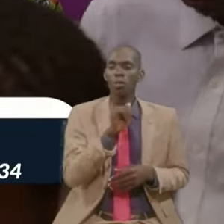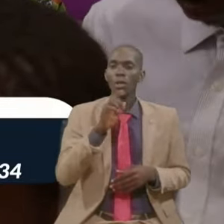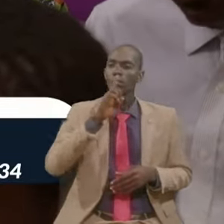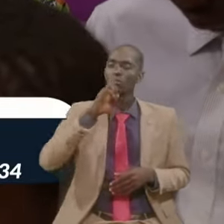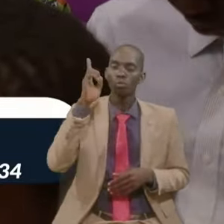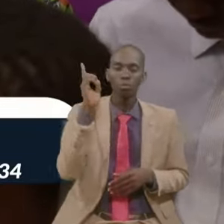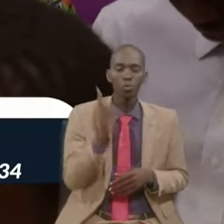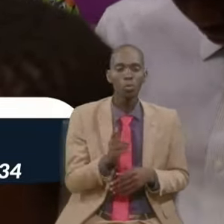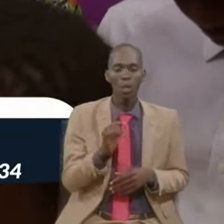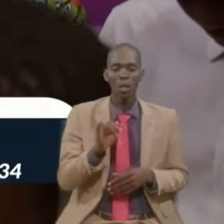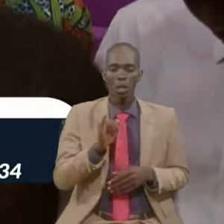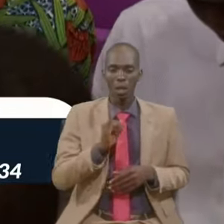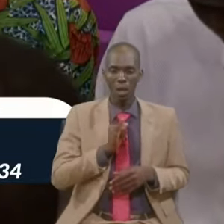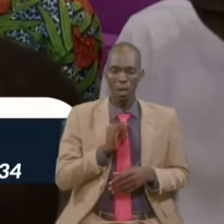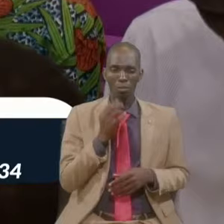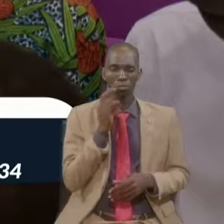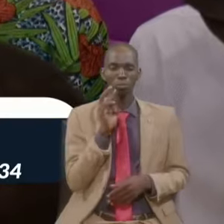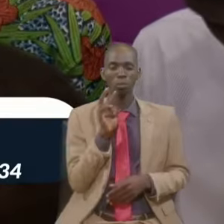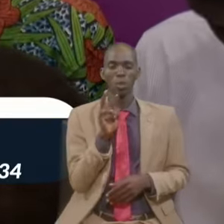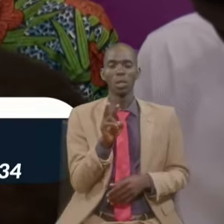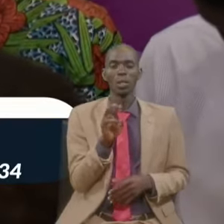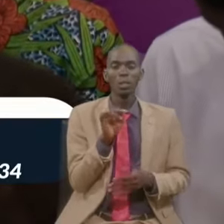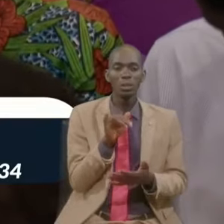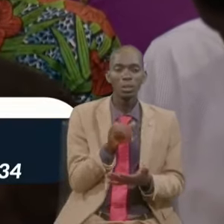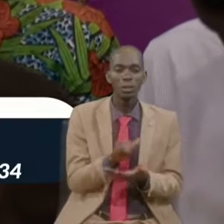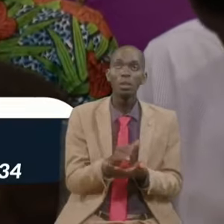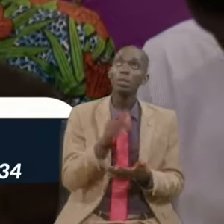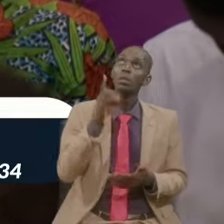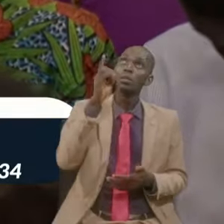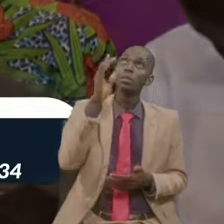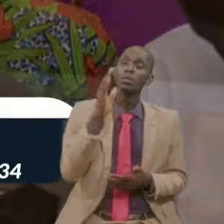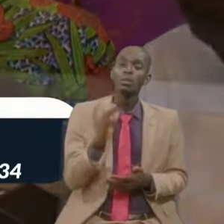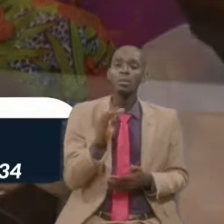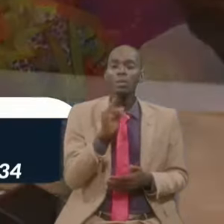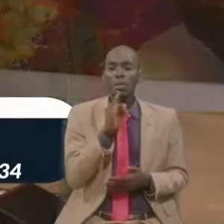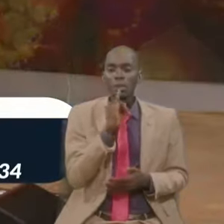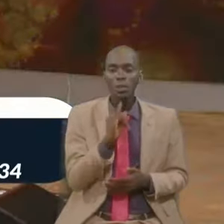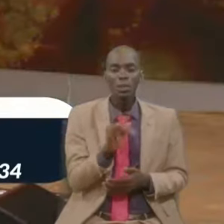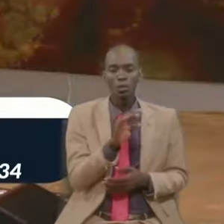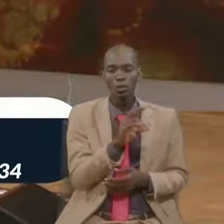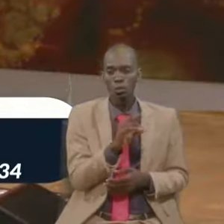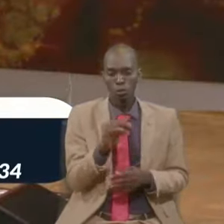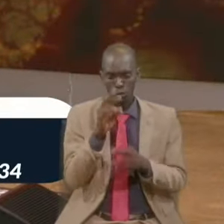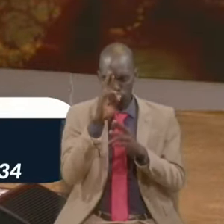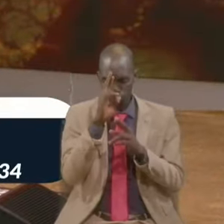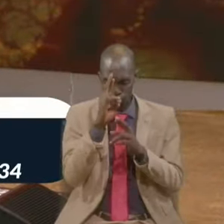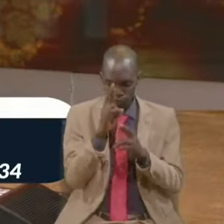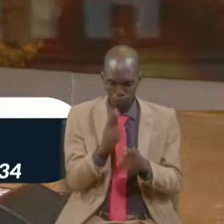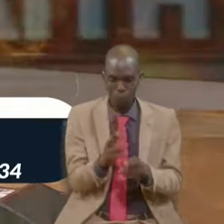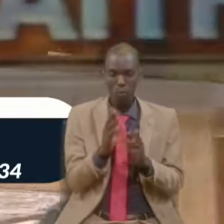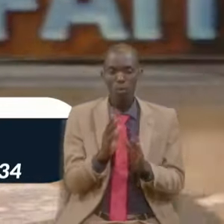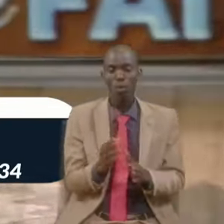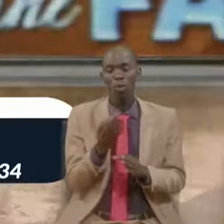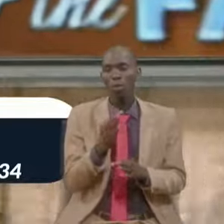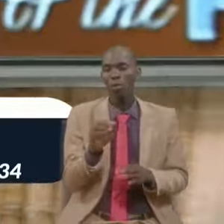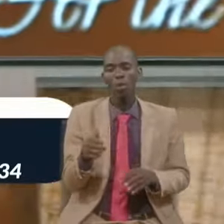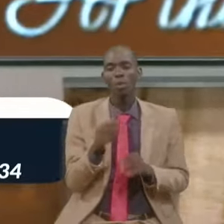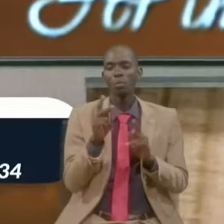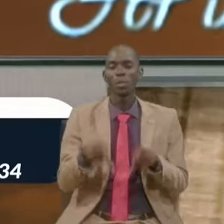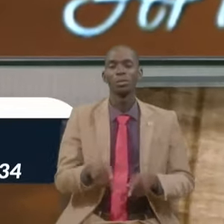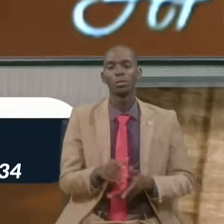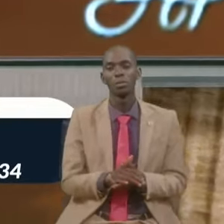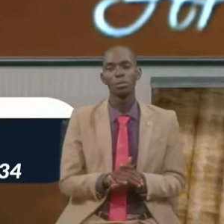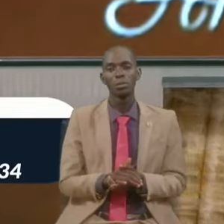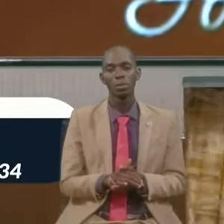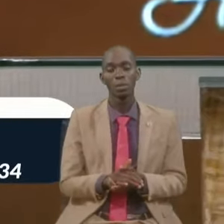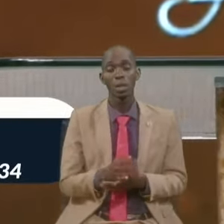I perceive that God is no respecter of persons. And if